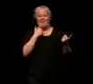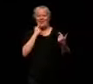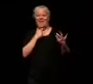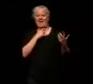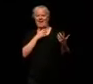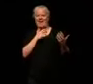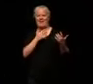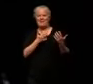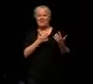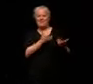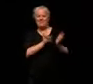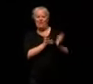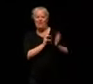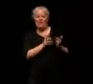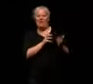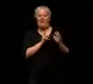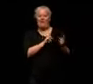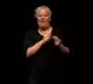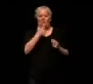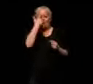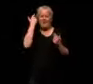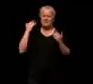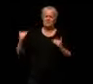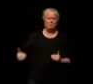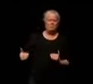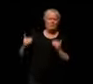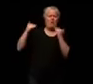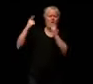moment. Started from the bottom now we're here.